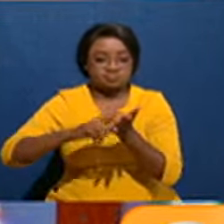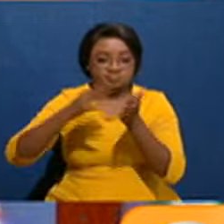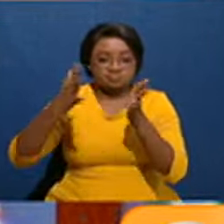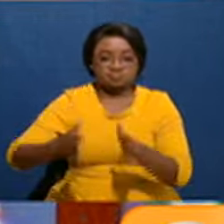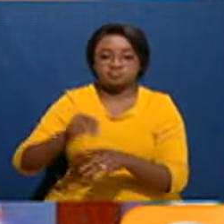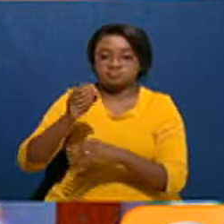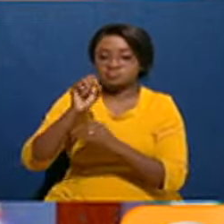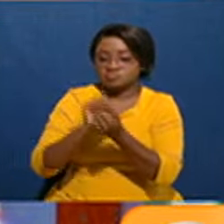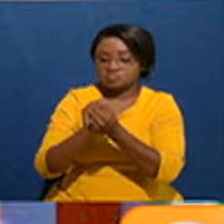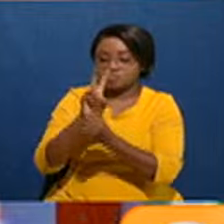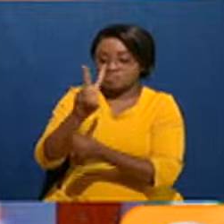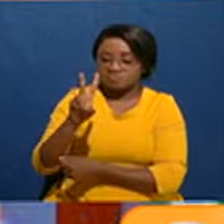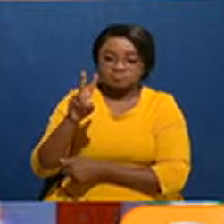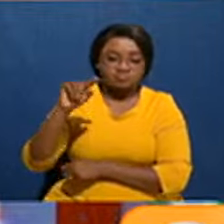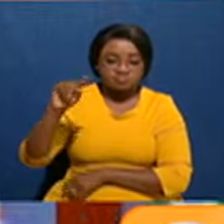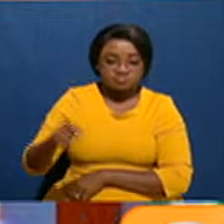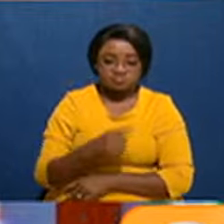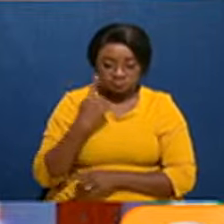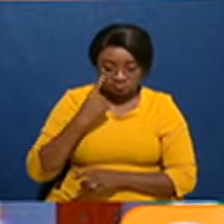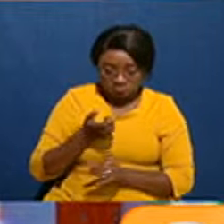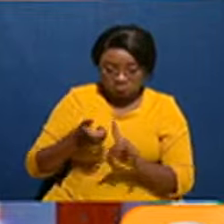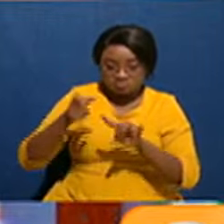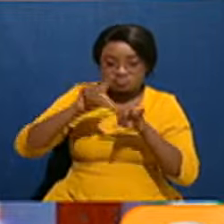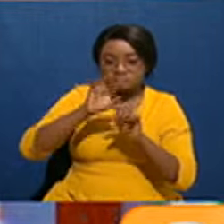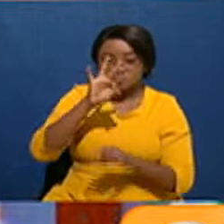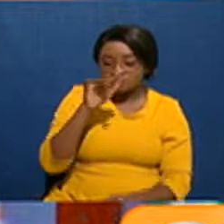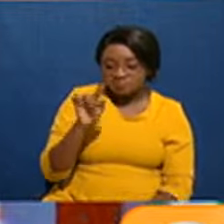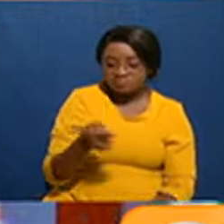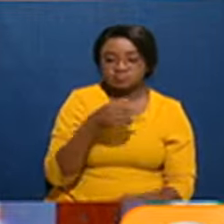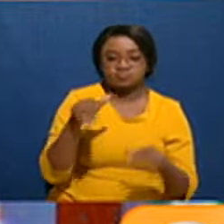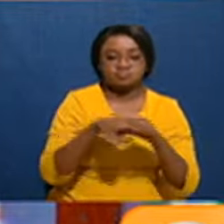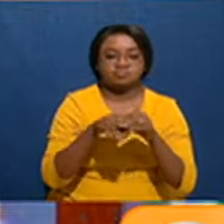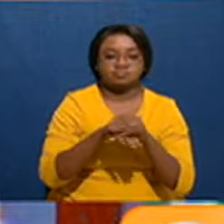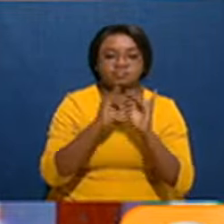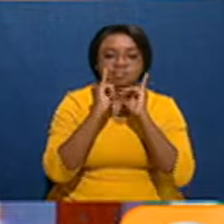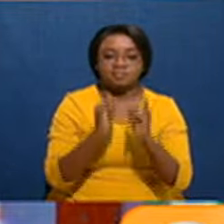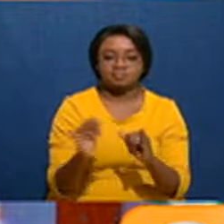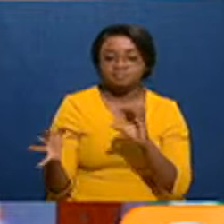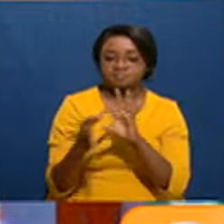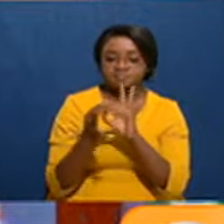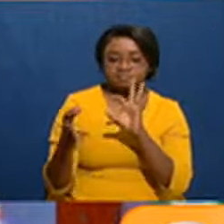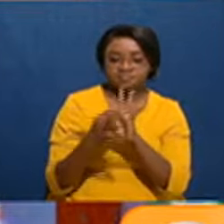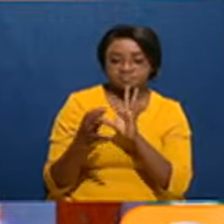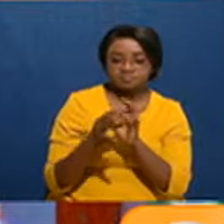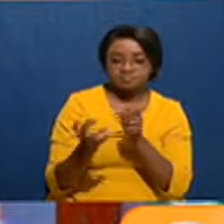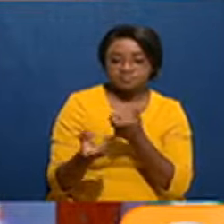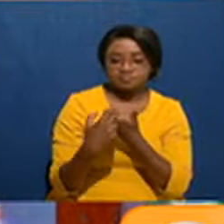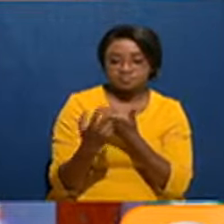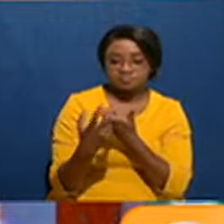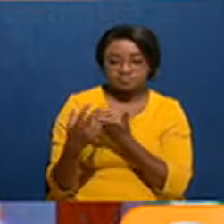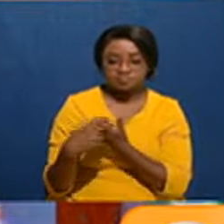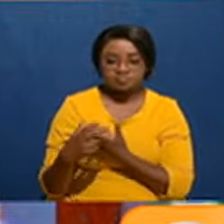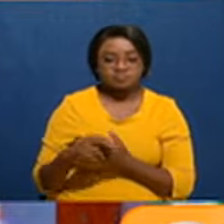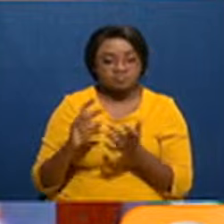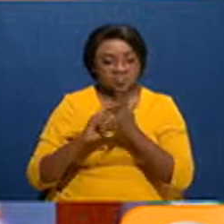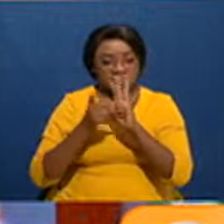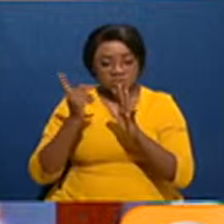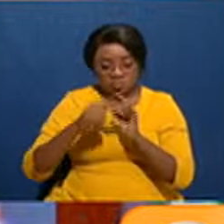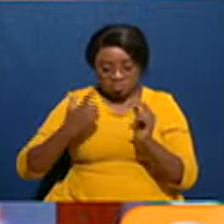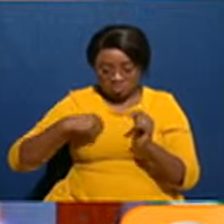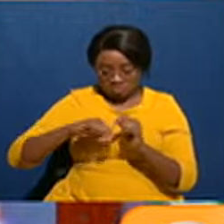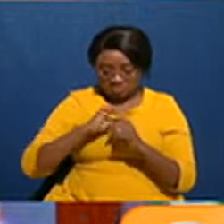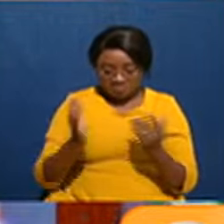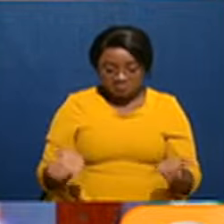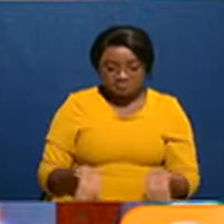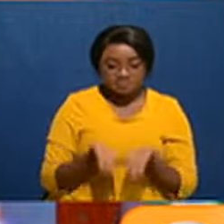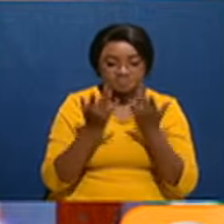see 3,000 addition growth in membership over the last 2 years. It's not a mean achievement, and that means that we are making progress in